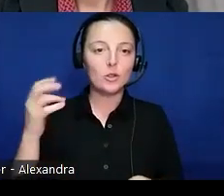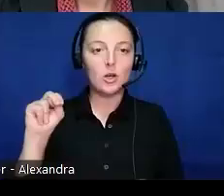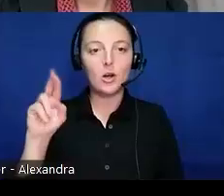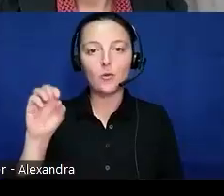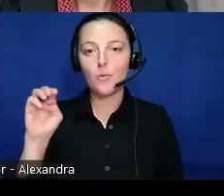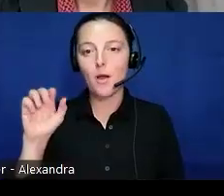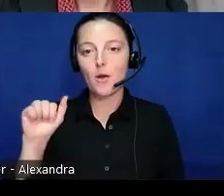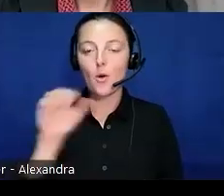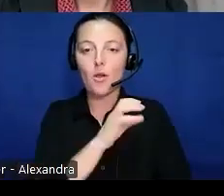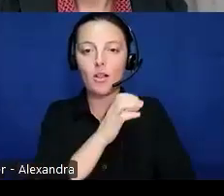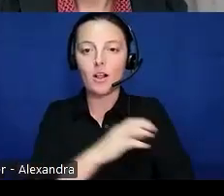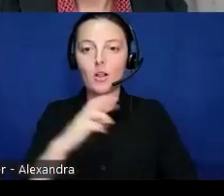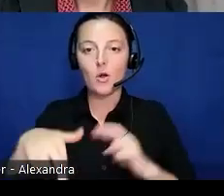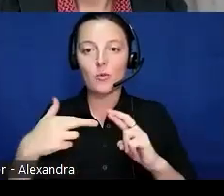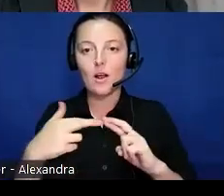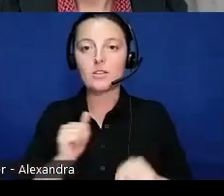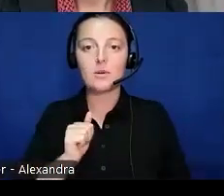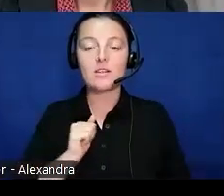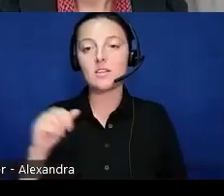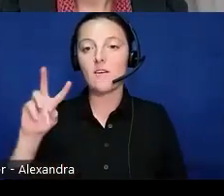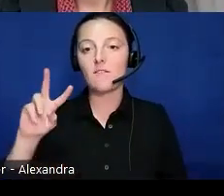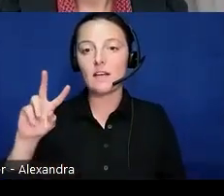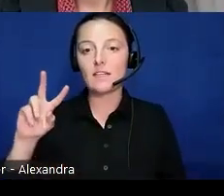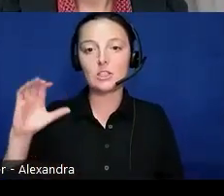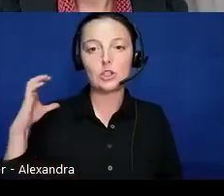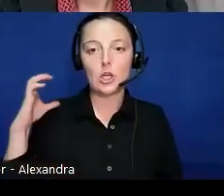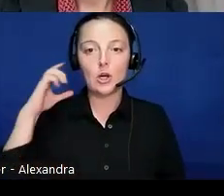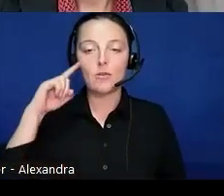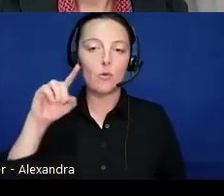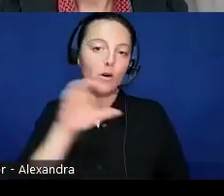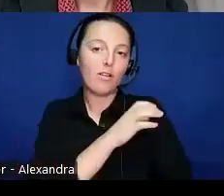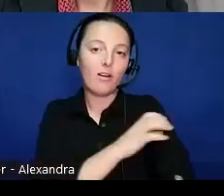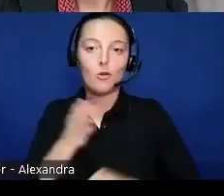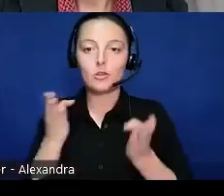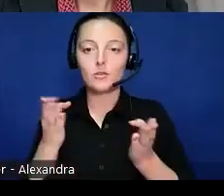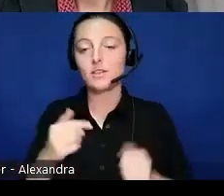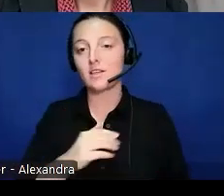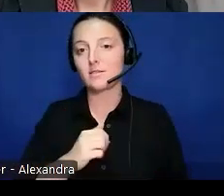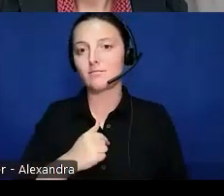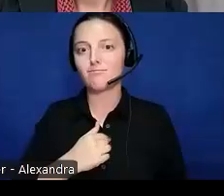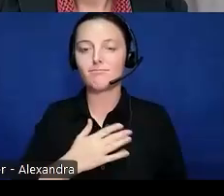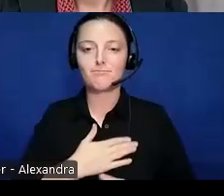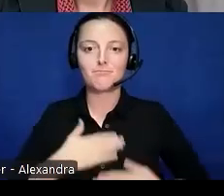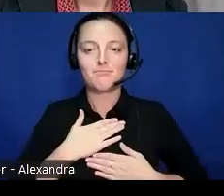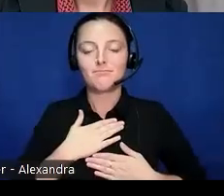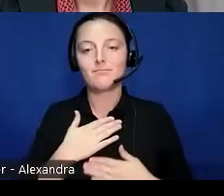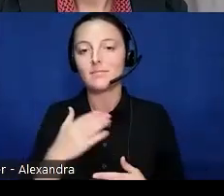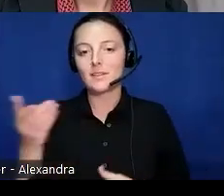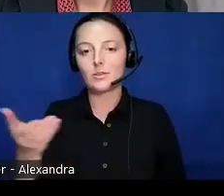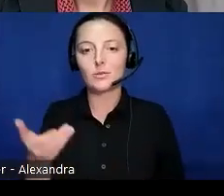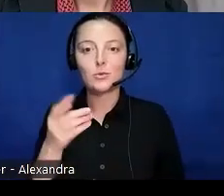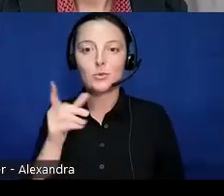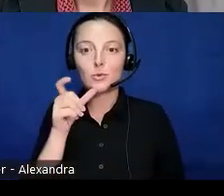Sue DiGiovanni. I'm Vice Chair for Clinical Services, and I am very pleased today to introduce Dr. Emma Lowe as our